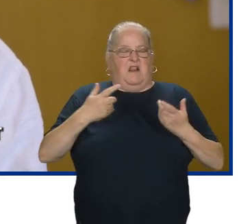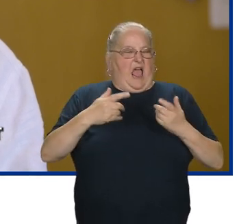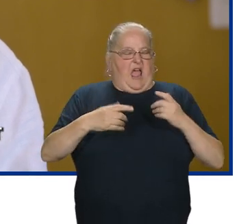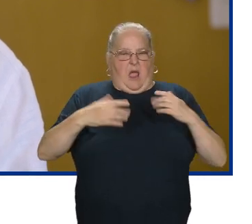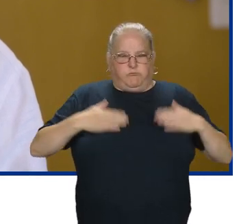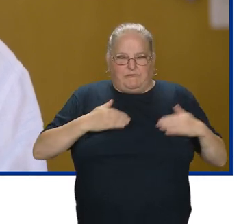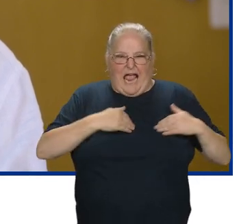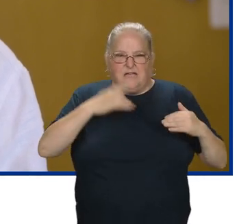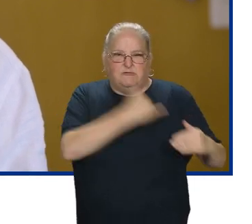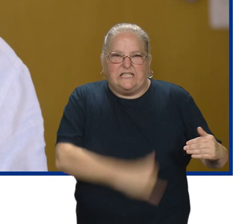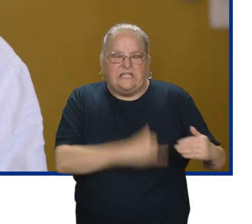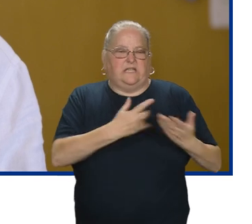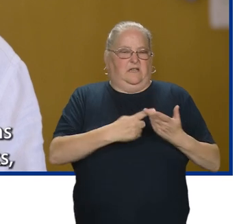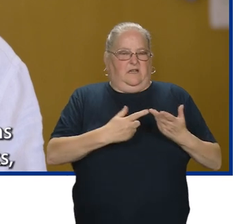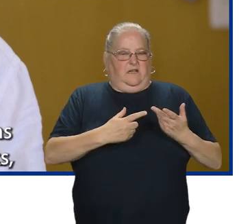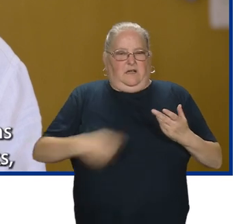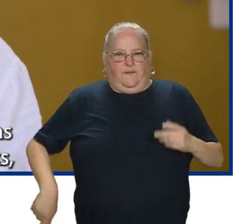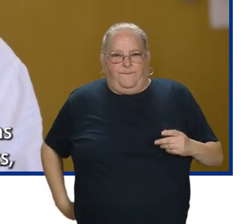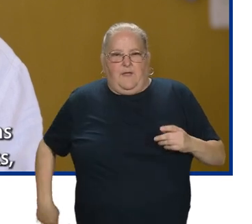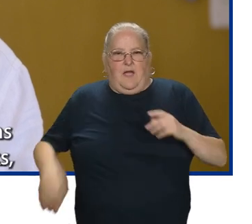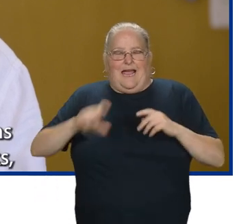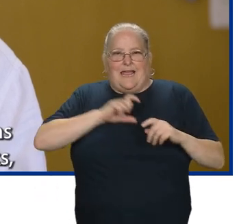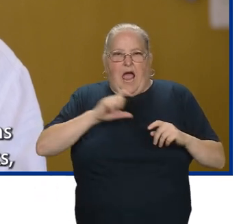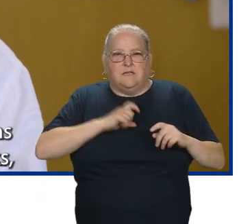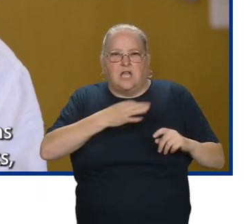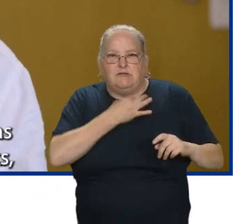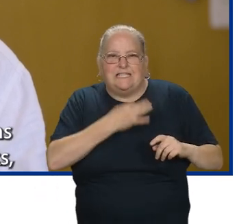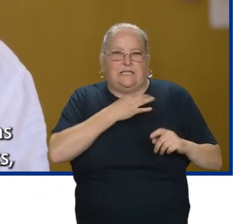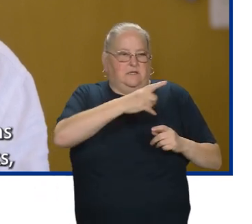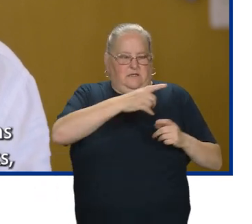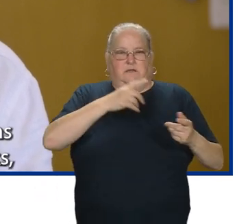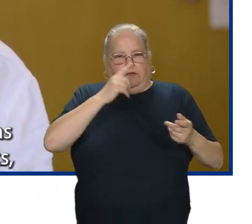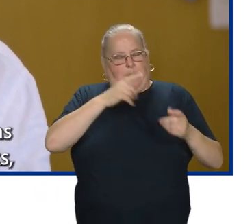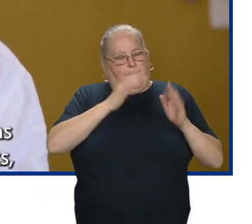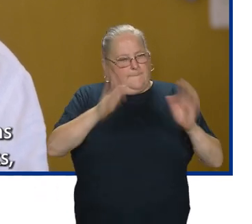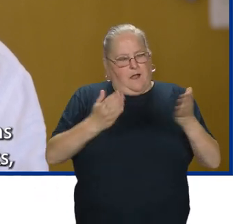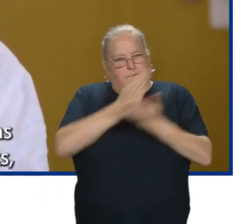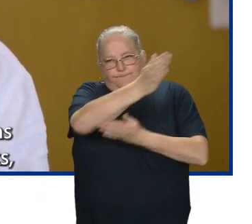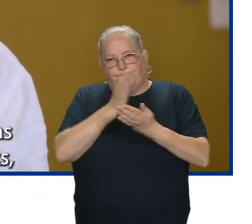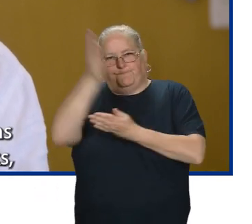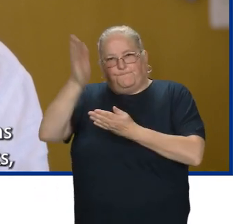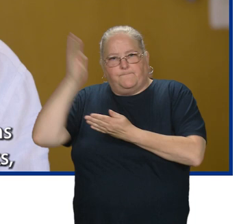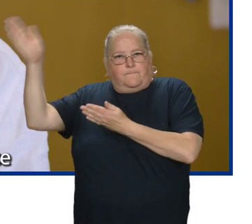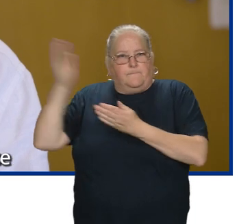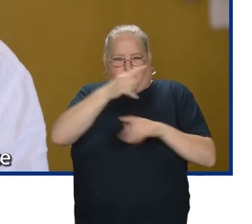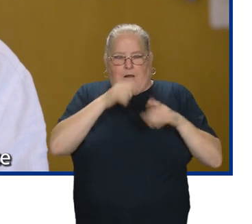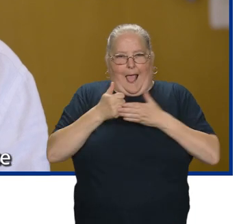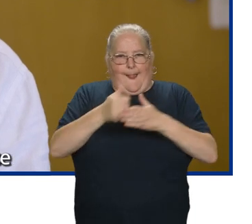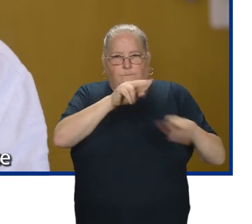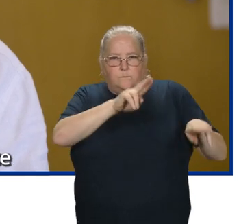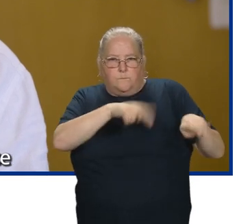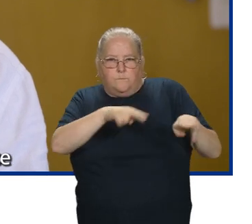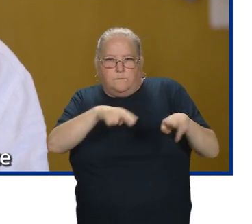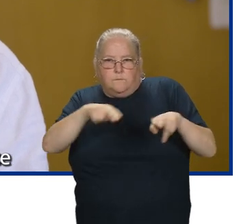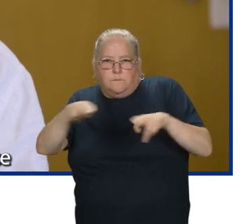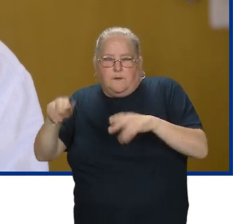if invited. Lastly, if you have any health concerns in between your annual health checks, then do get